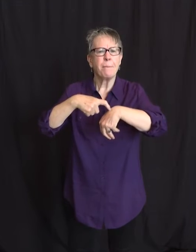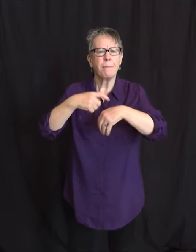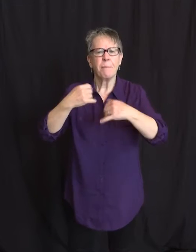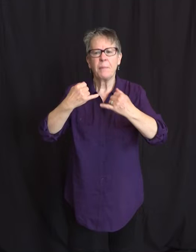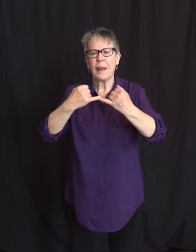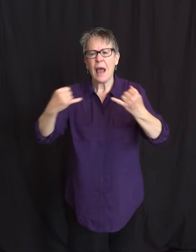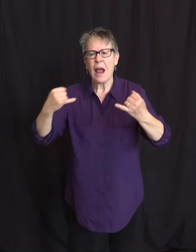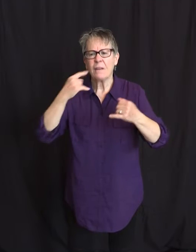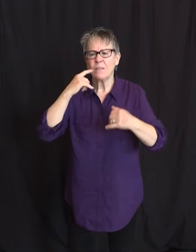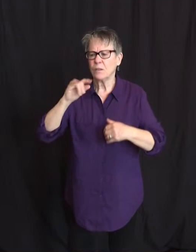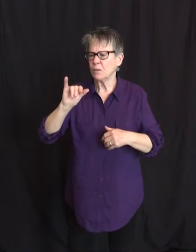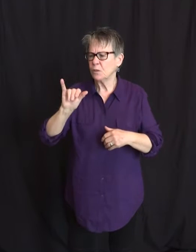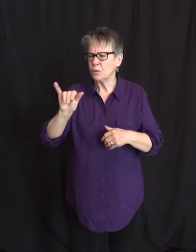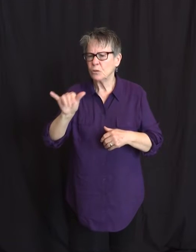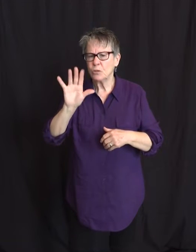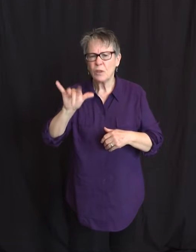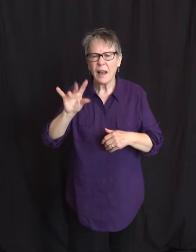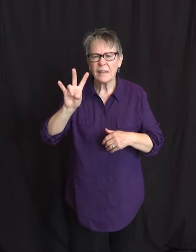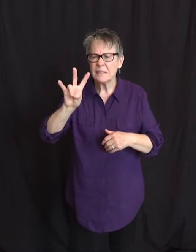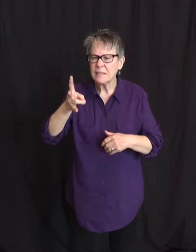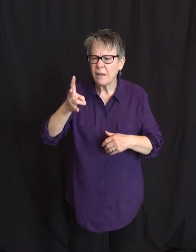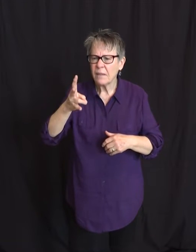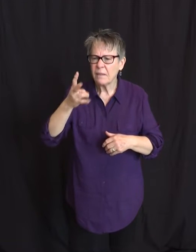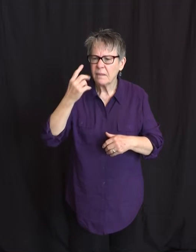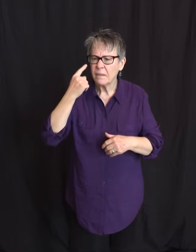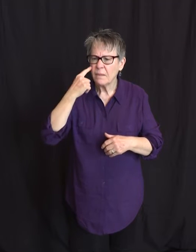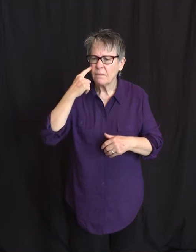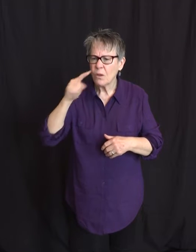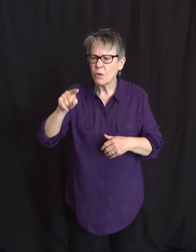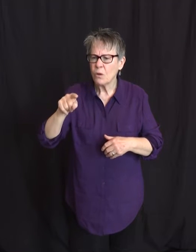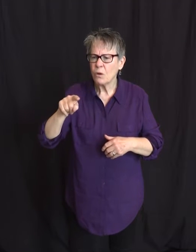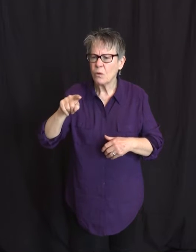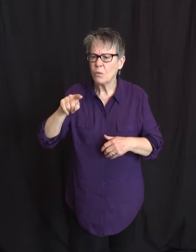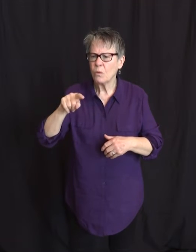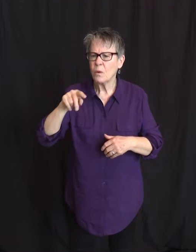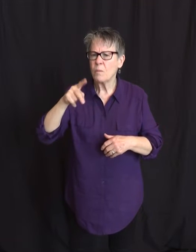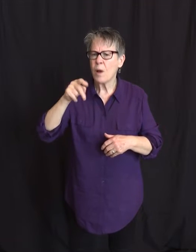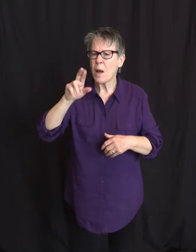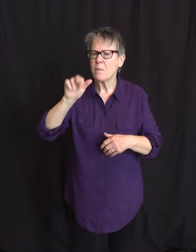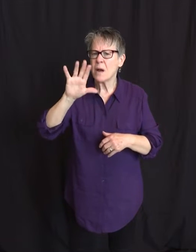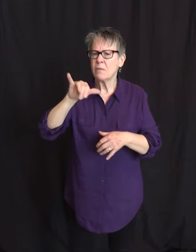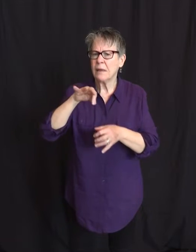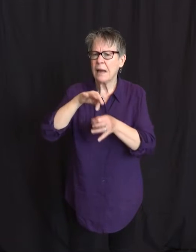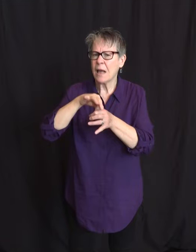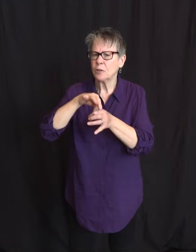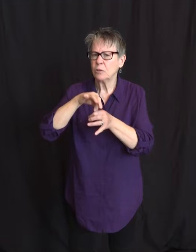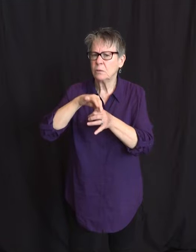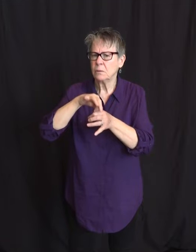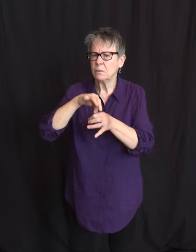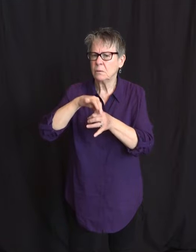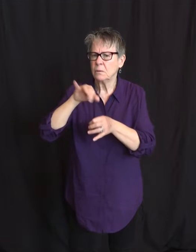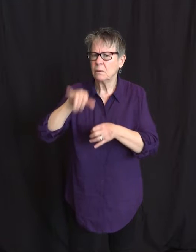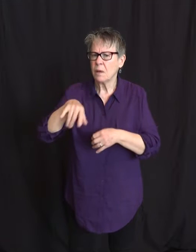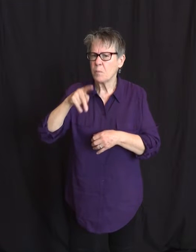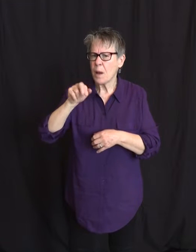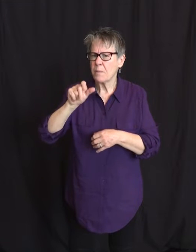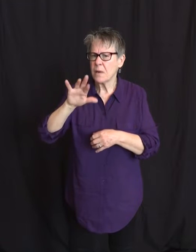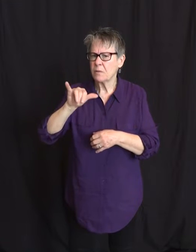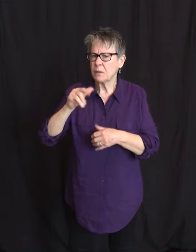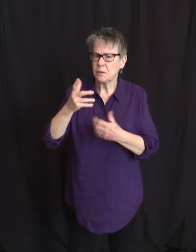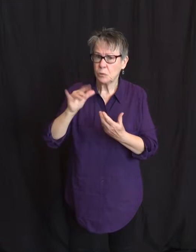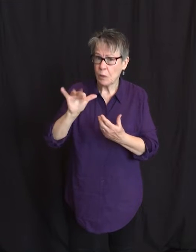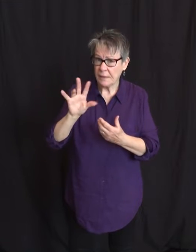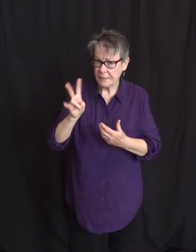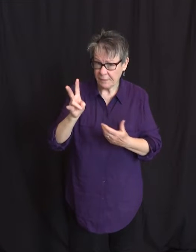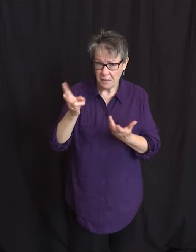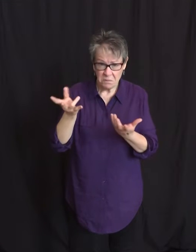I don't have, given the gravity of what we're talking about, I don't have crisp answers for you. I will get Mahan, let's get